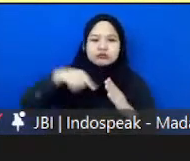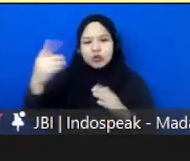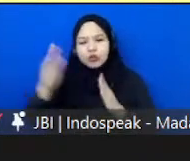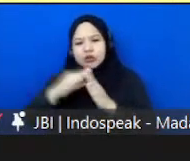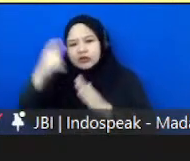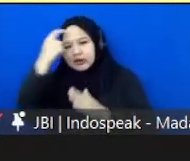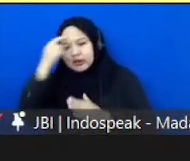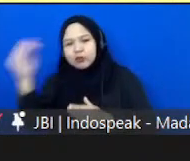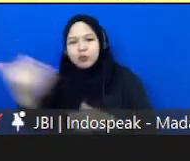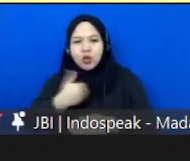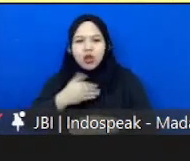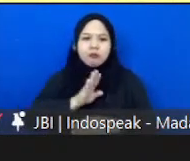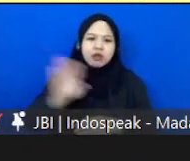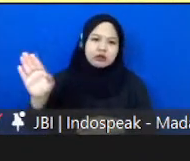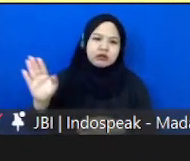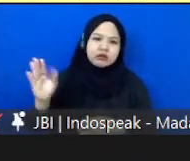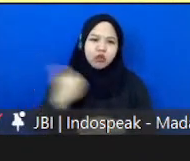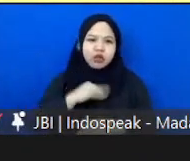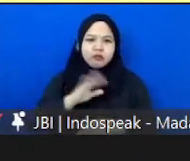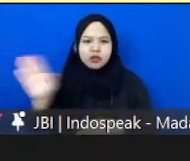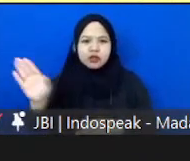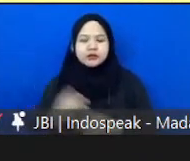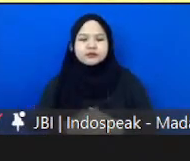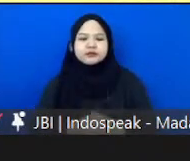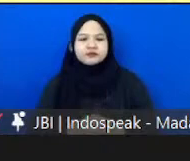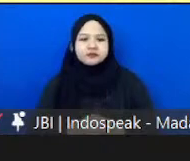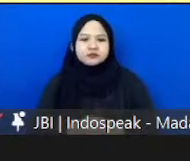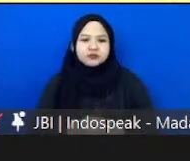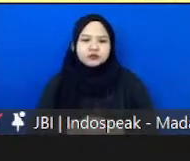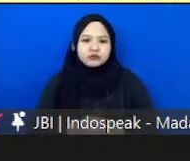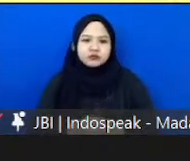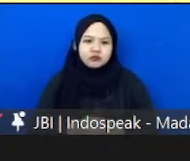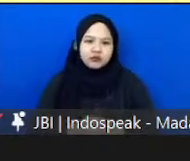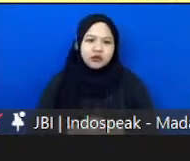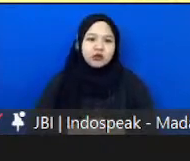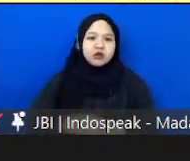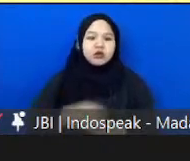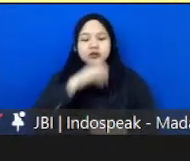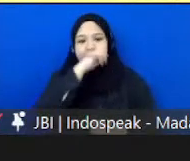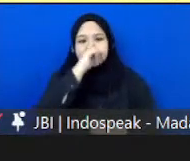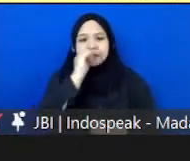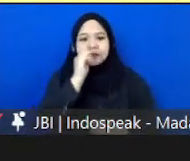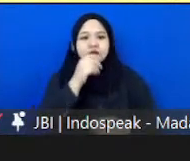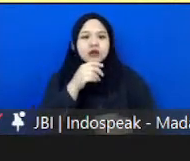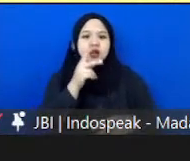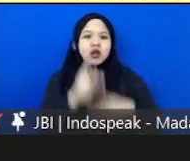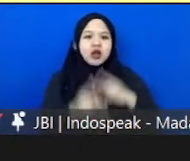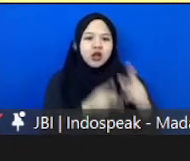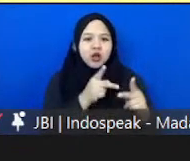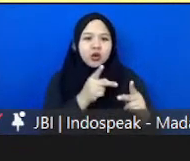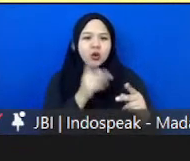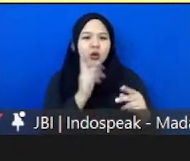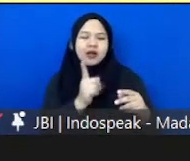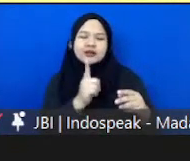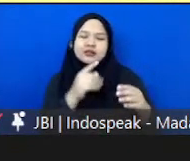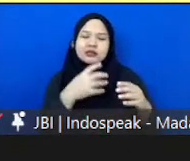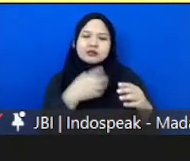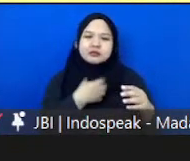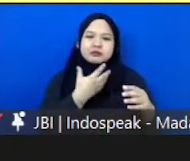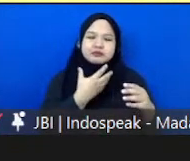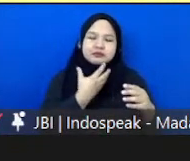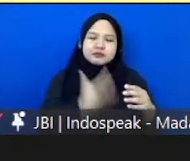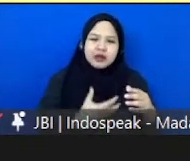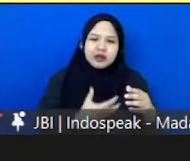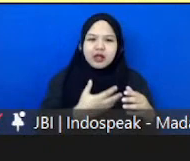hospital care is not without its harm, with practices of treatments such as forced hospitalization and the use of restraints and isolation